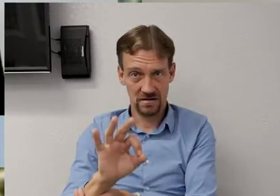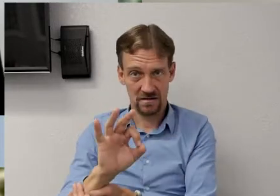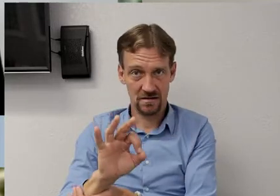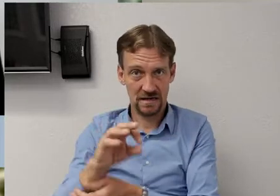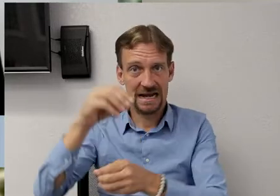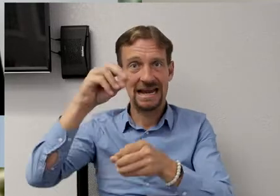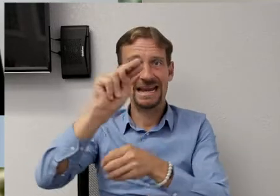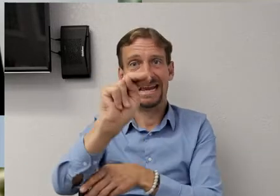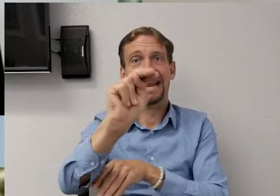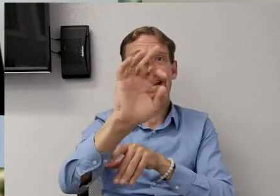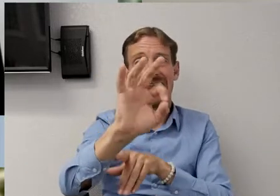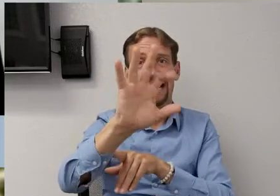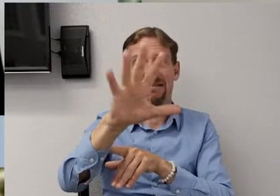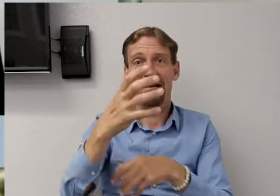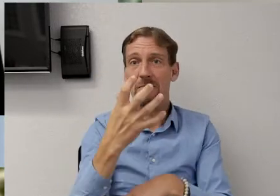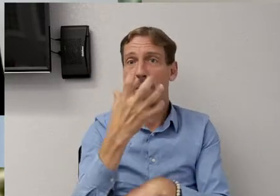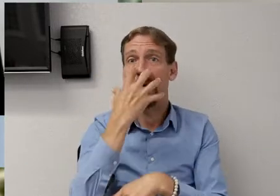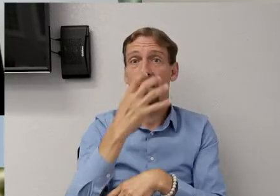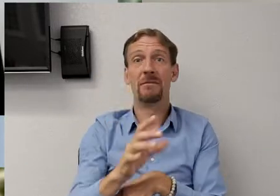75,099 N95 masks. So